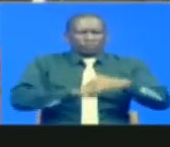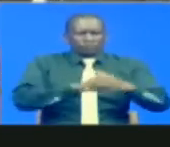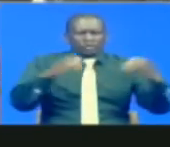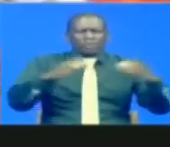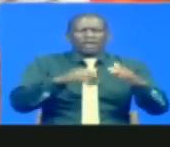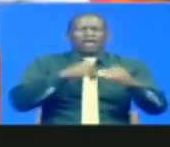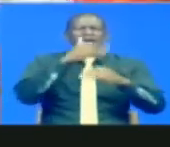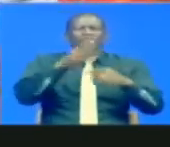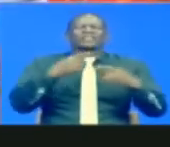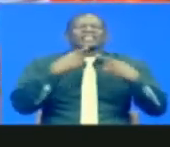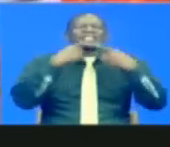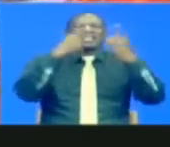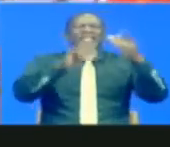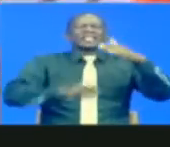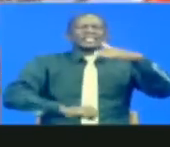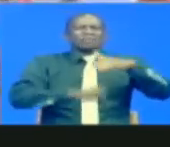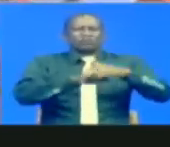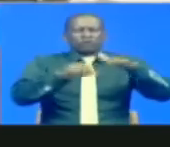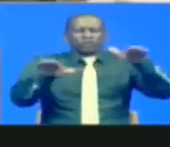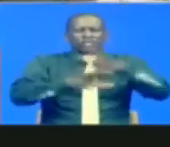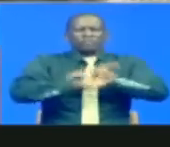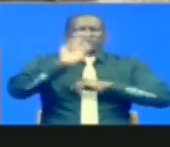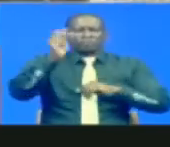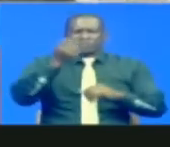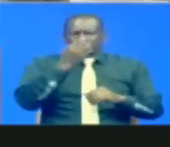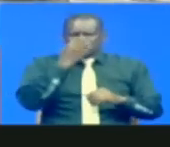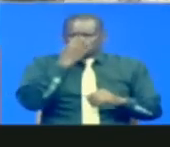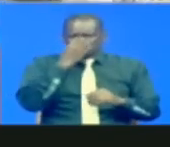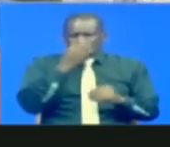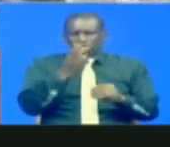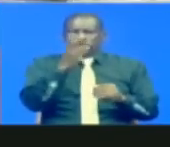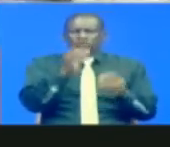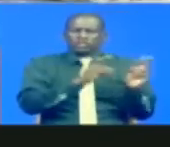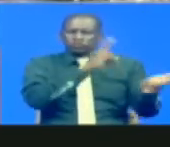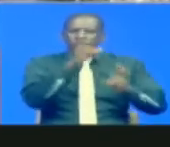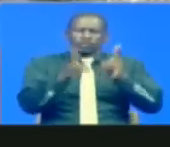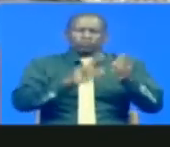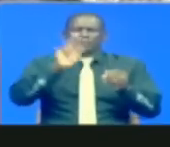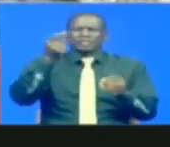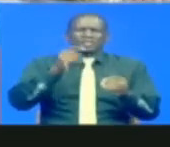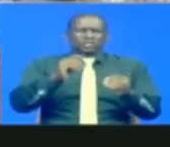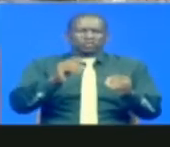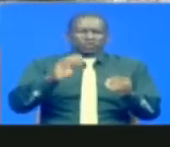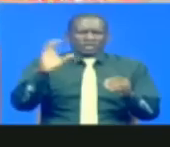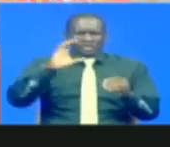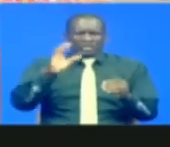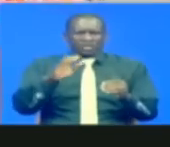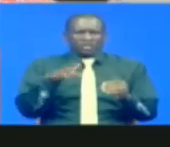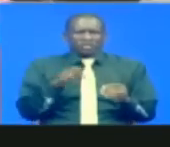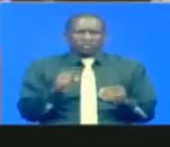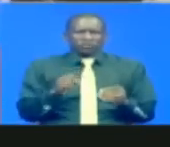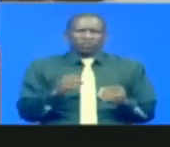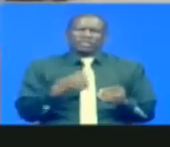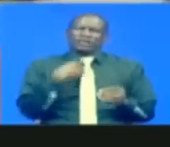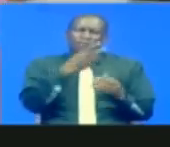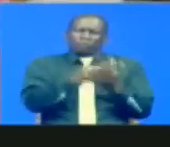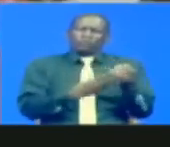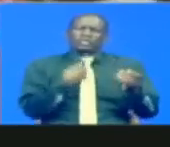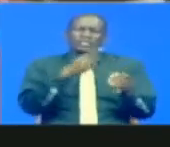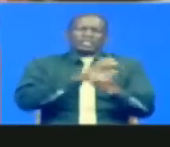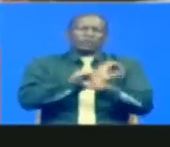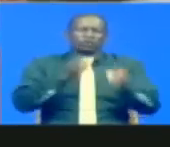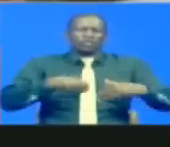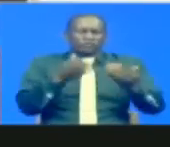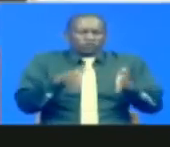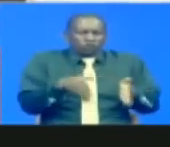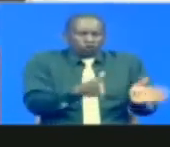support for Deputy President William Ruto's 2022 presidential bid, the two say they were not afforded sufficient opportunity to defend themselves. They